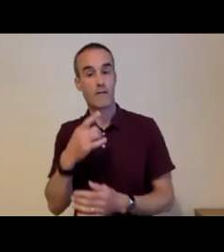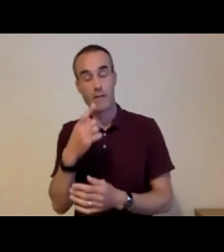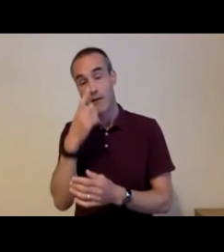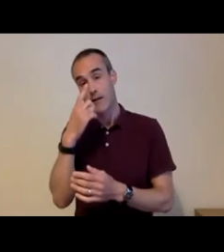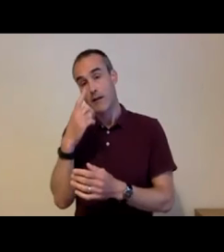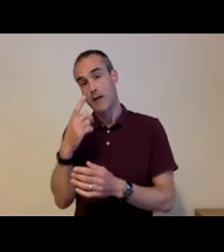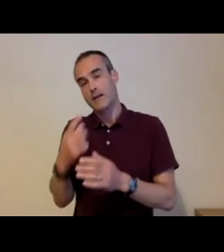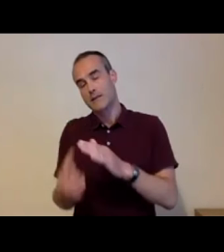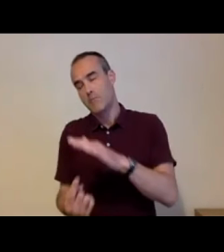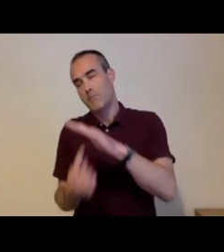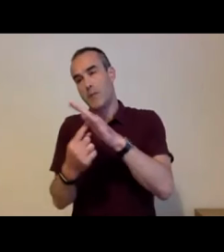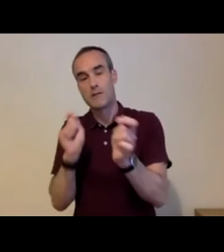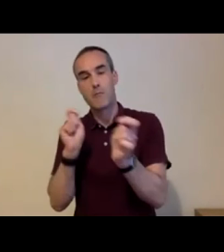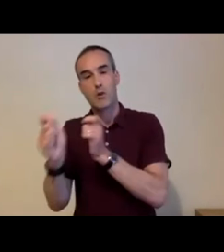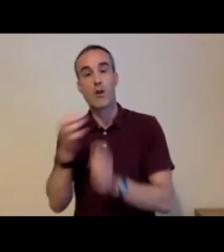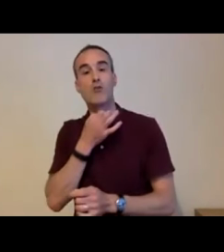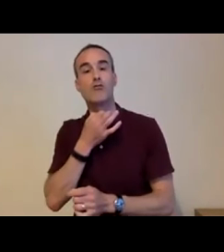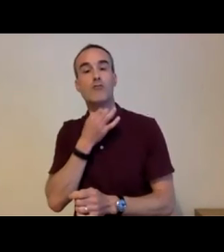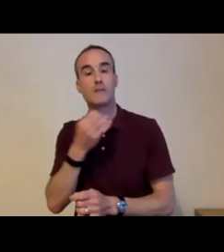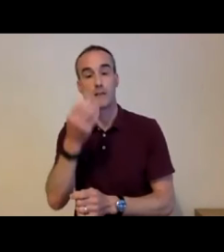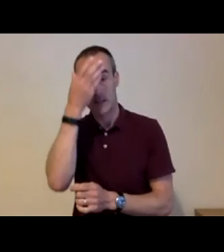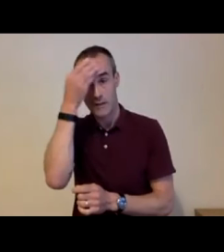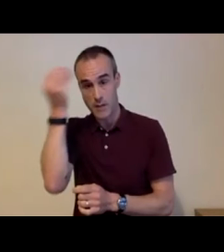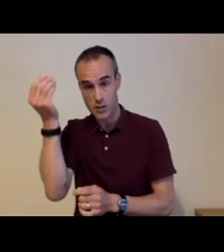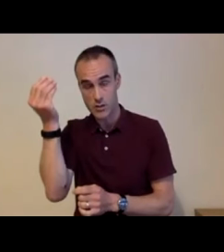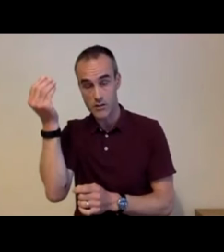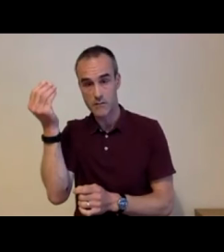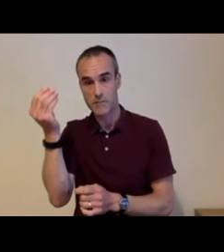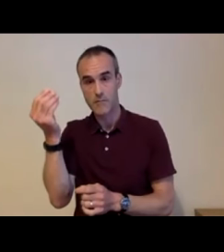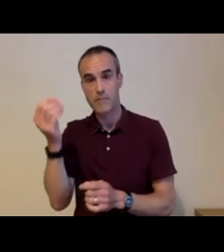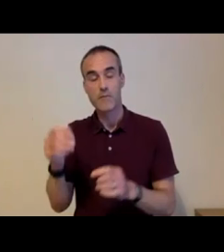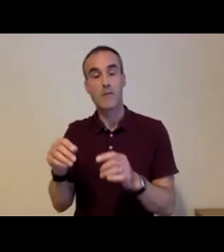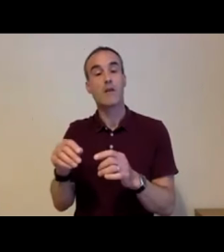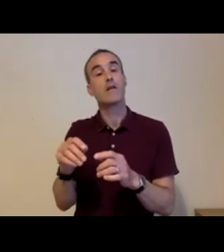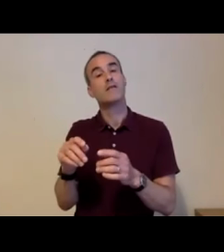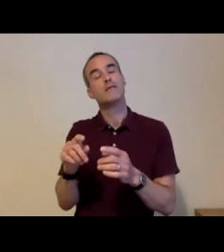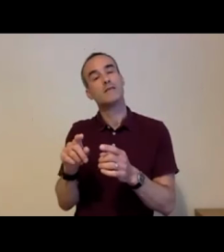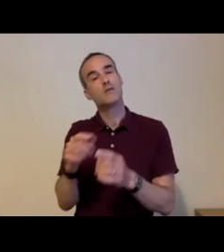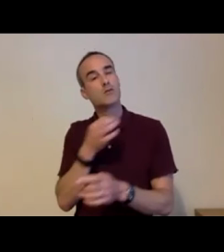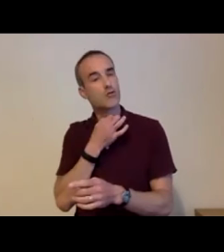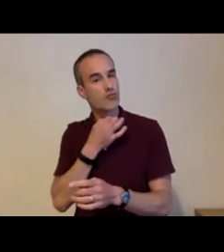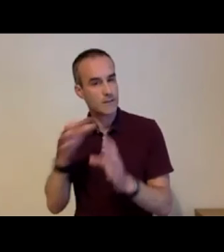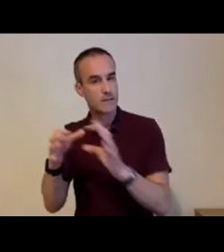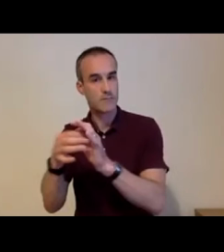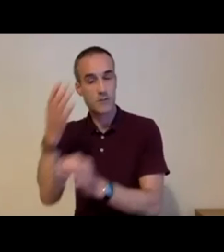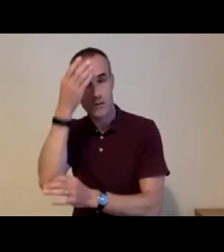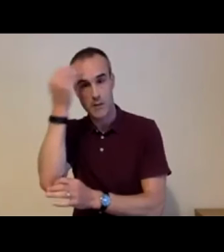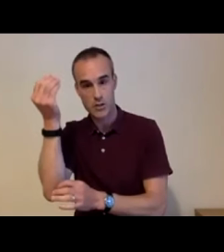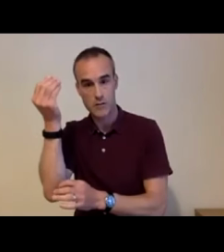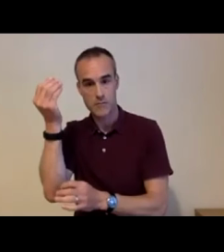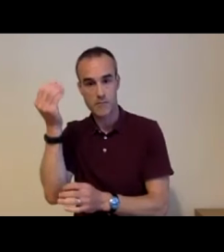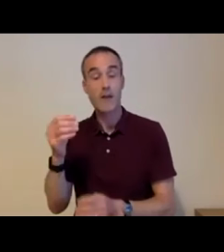carrying 9% of the risk of developing clinically significant dementia. And hearing loss